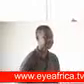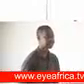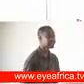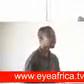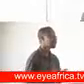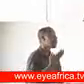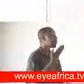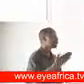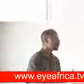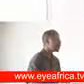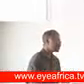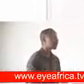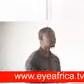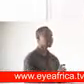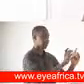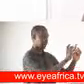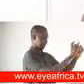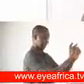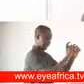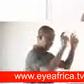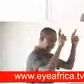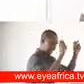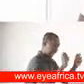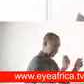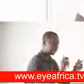From the title, the topic, or the heading,